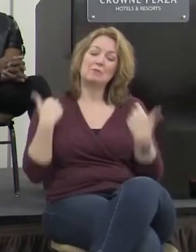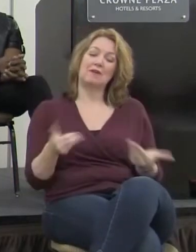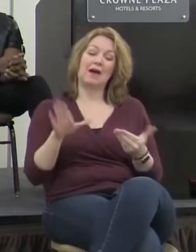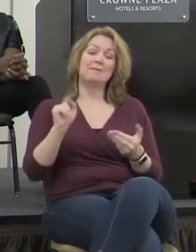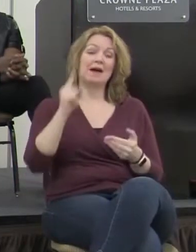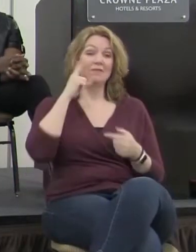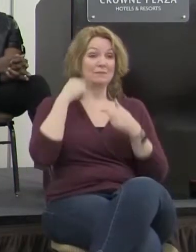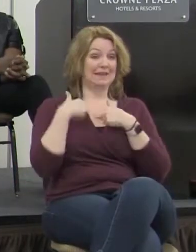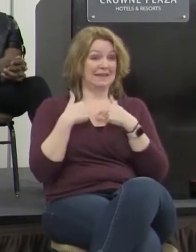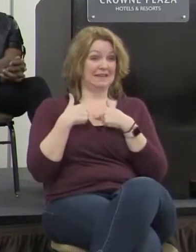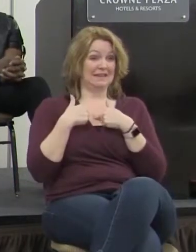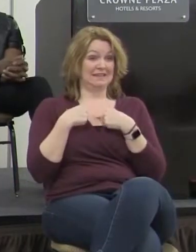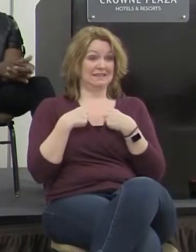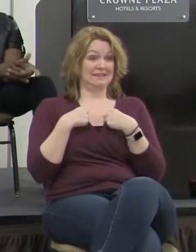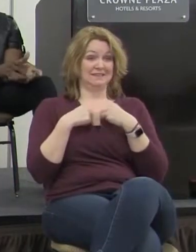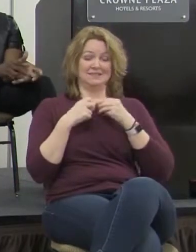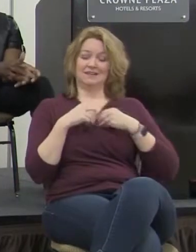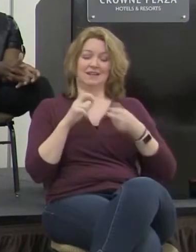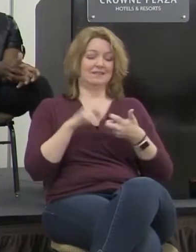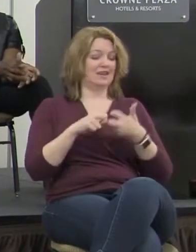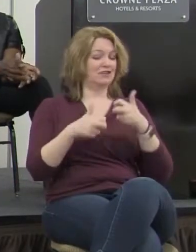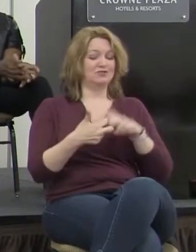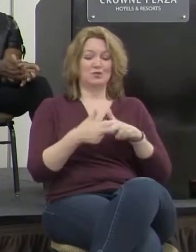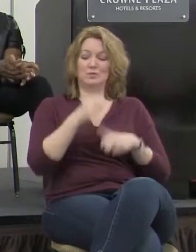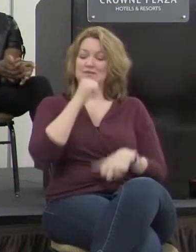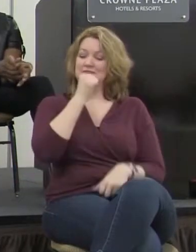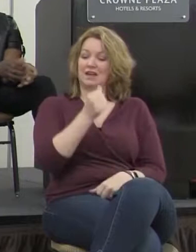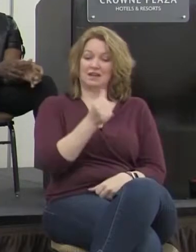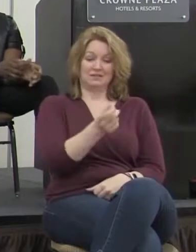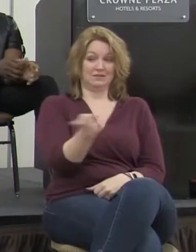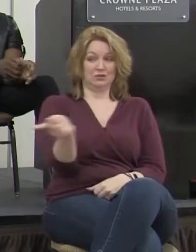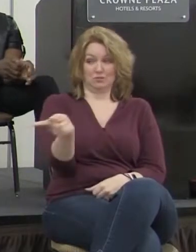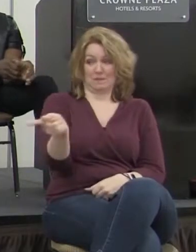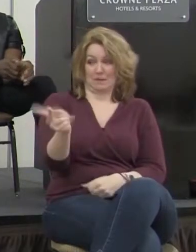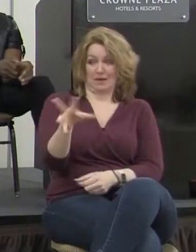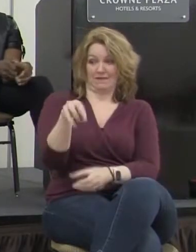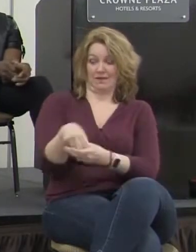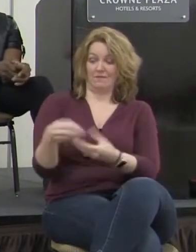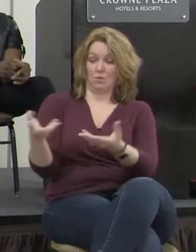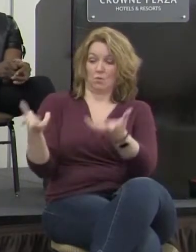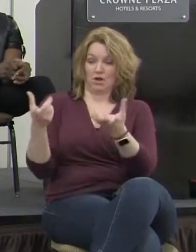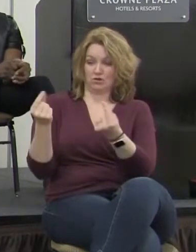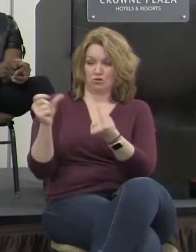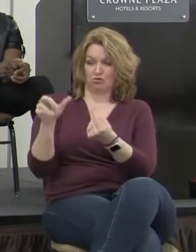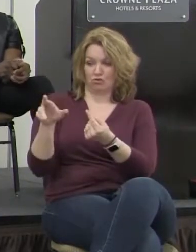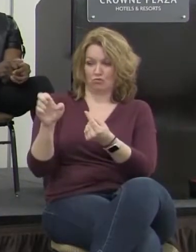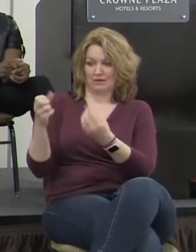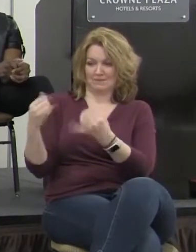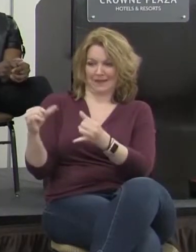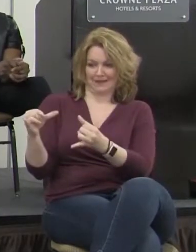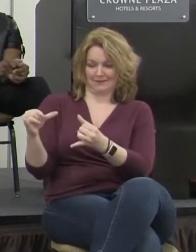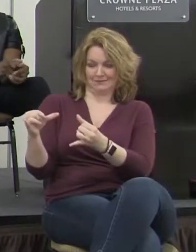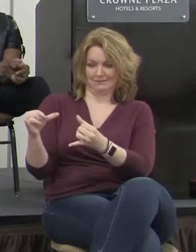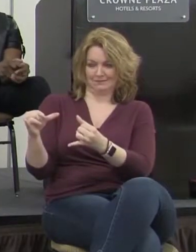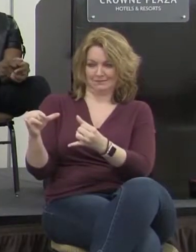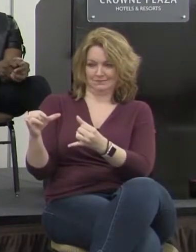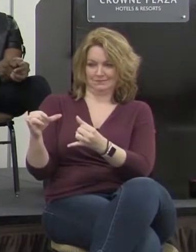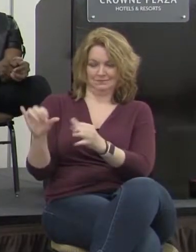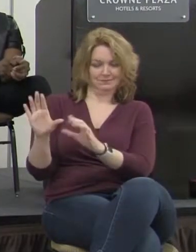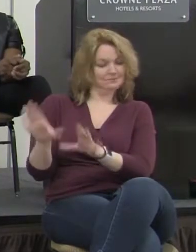For me, it was not the issue that the two people involved wanted to do race play. It wasn't